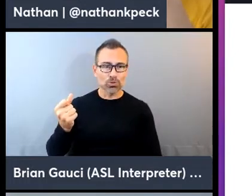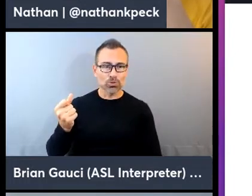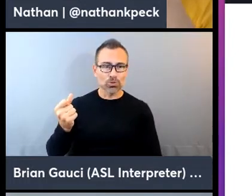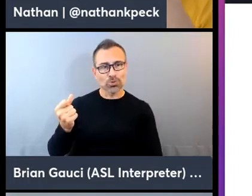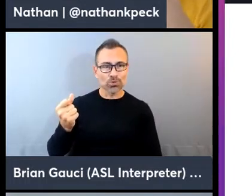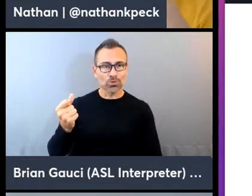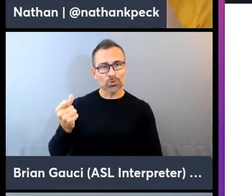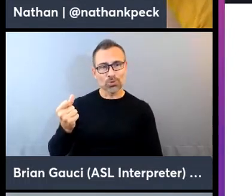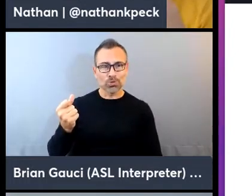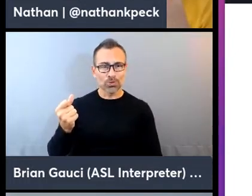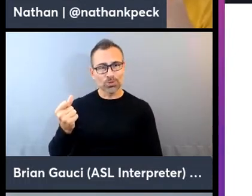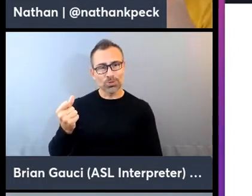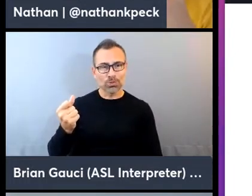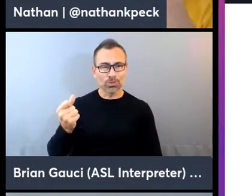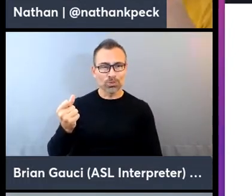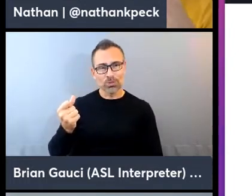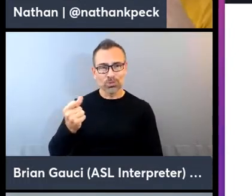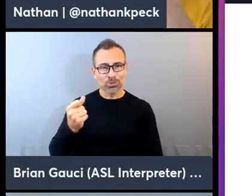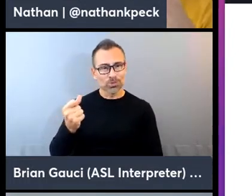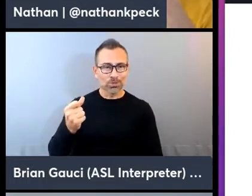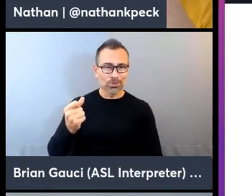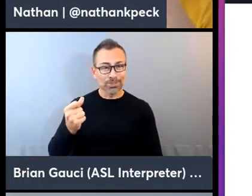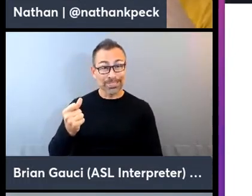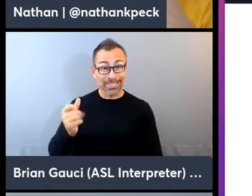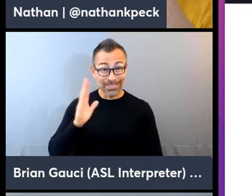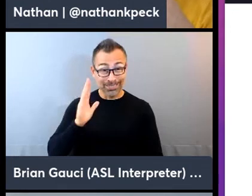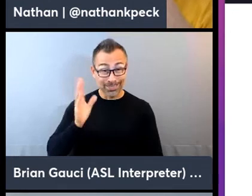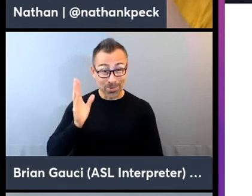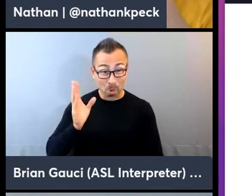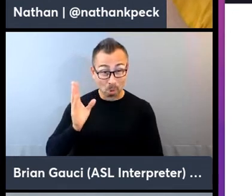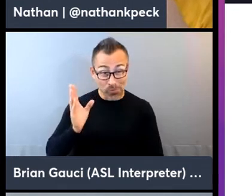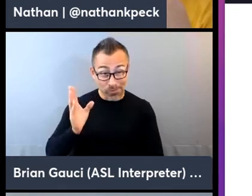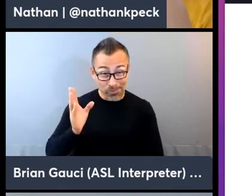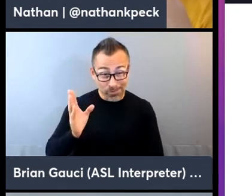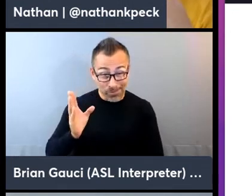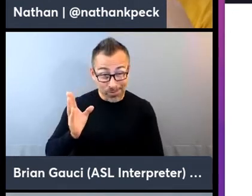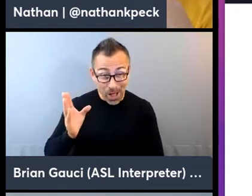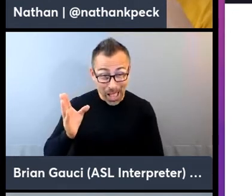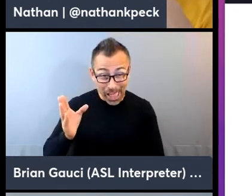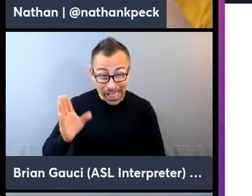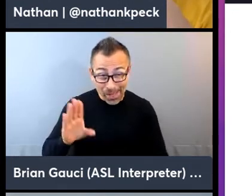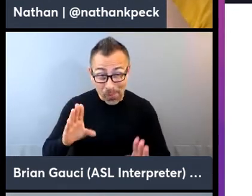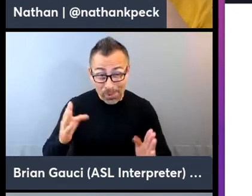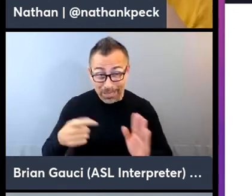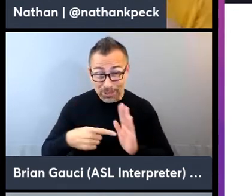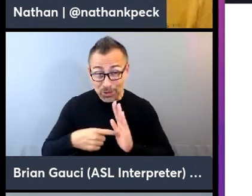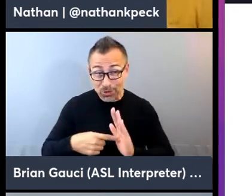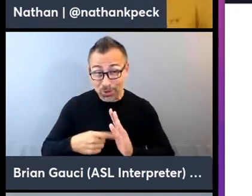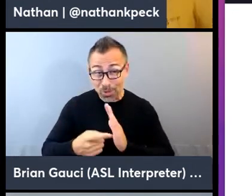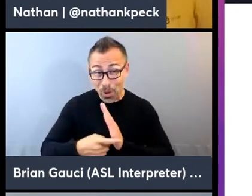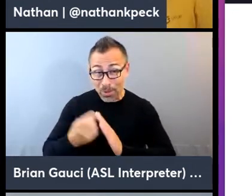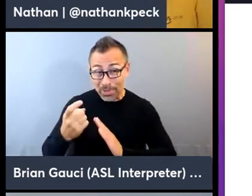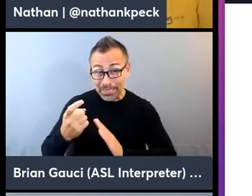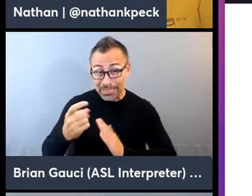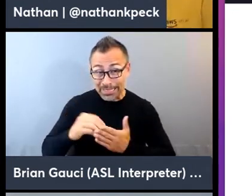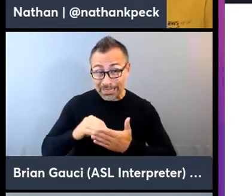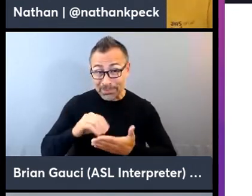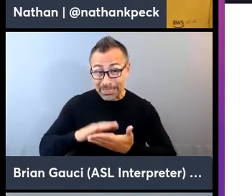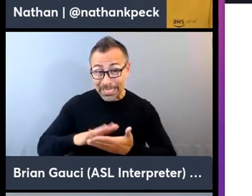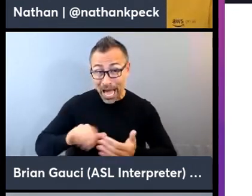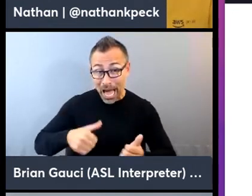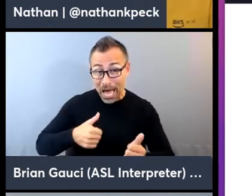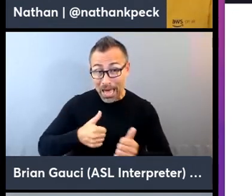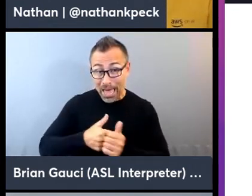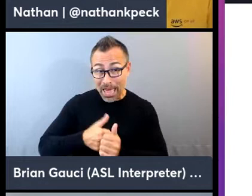it will come open, and it should show us that particular automation document updated. So